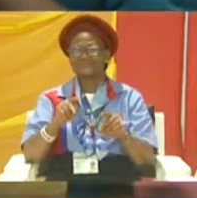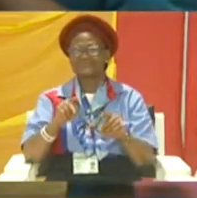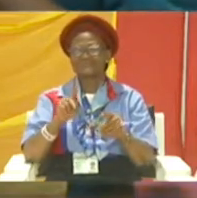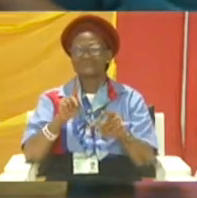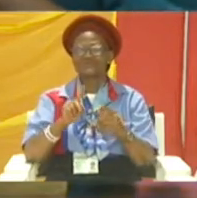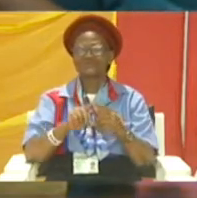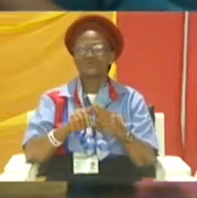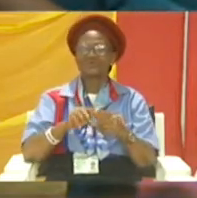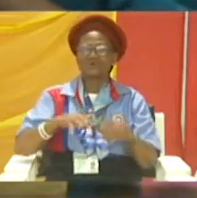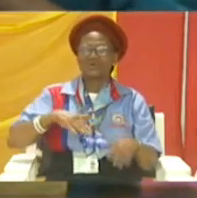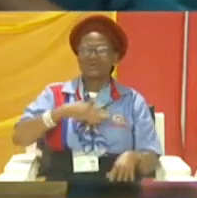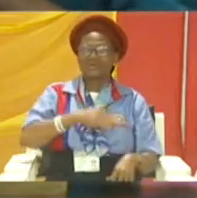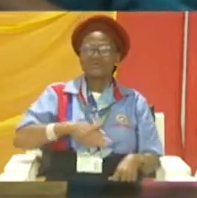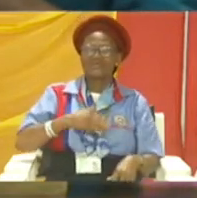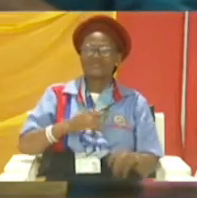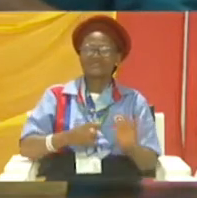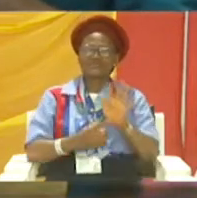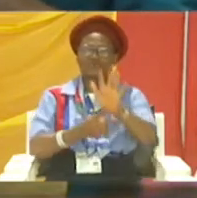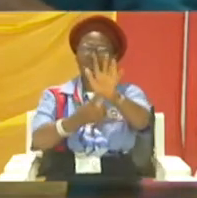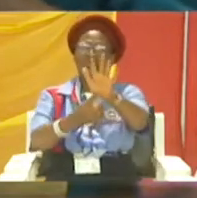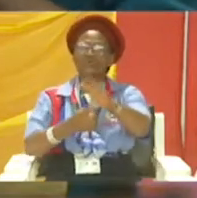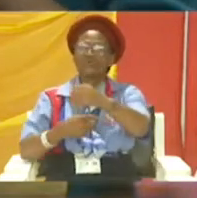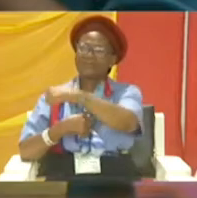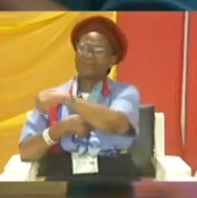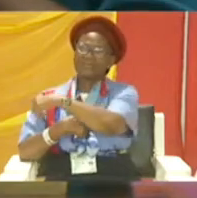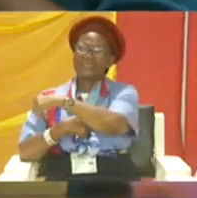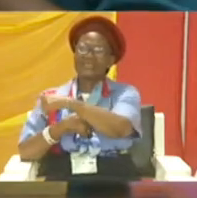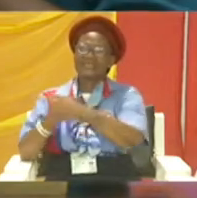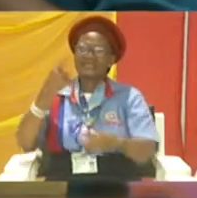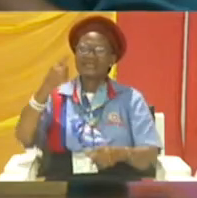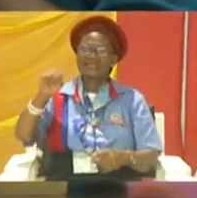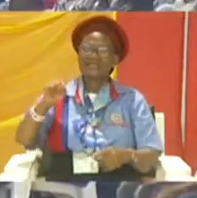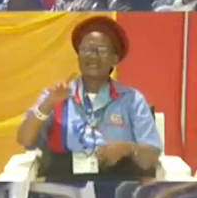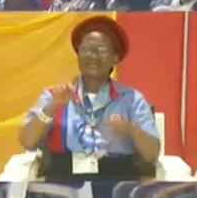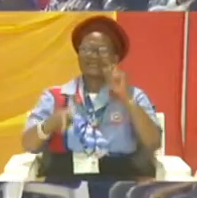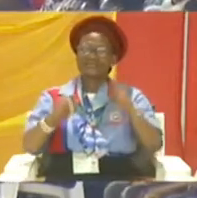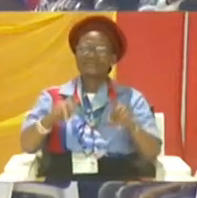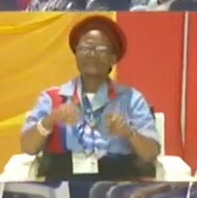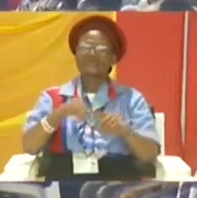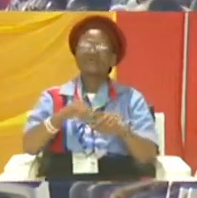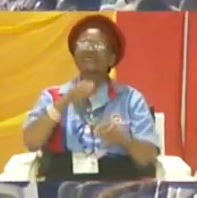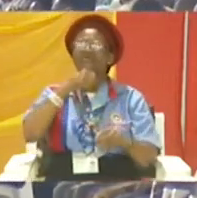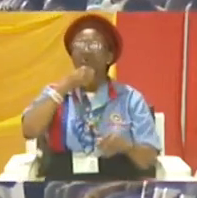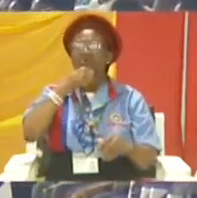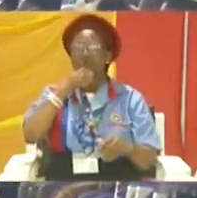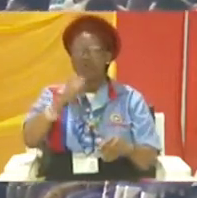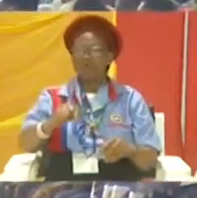to please show me the people in the old arena. I want